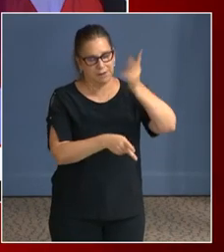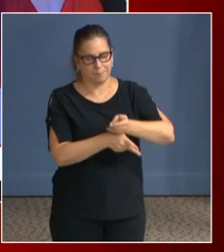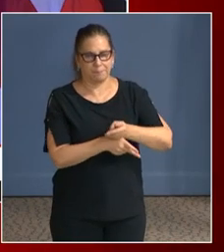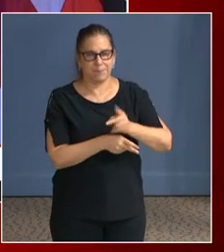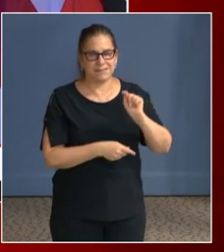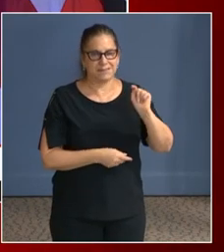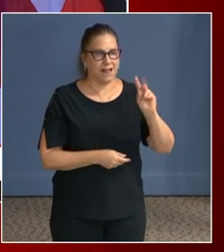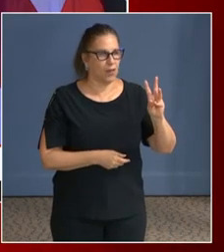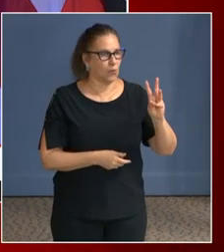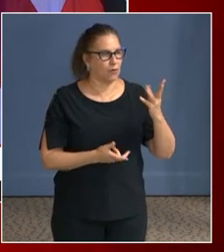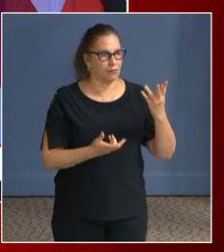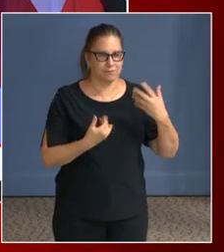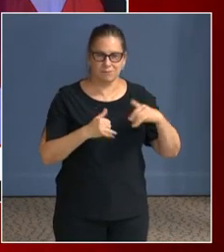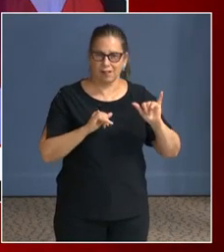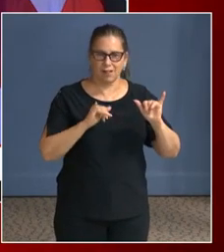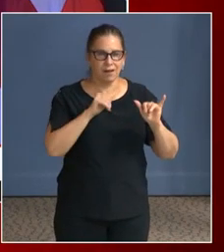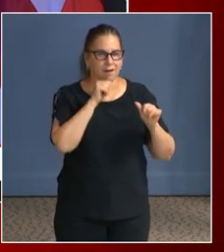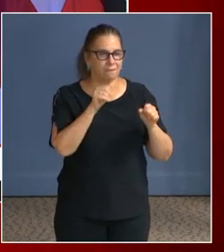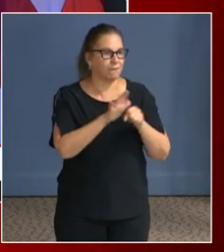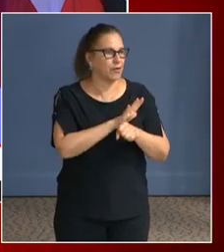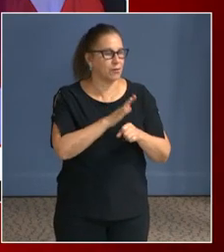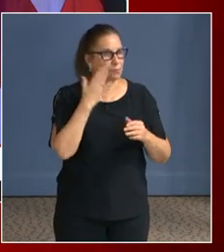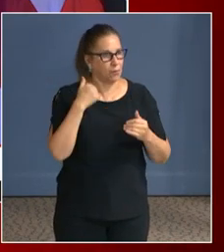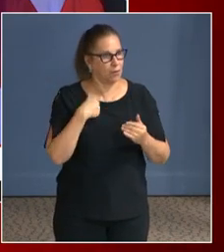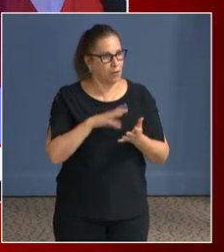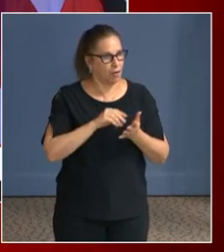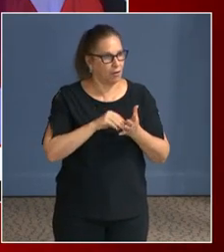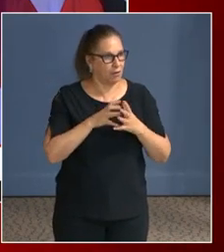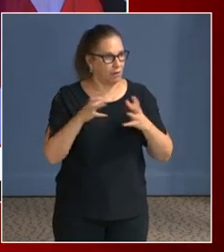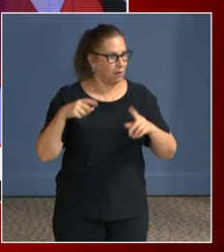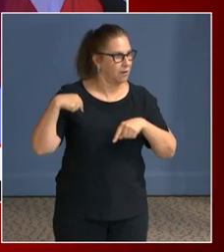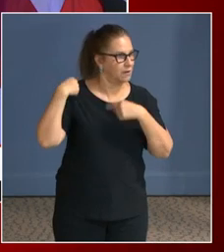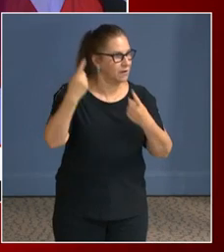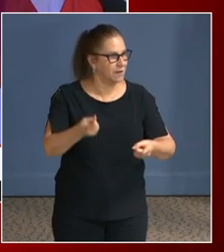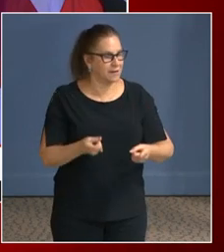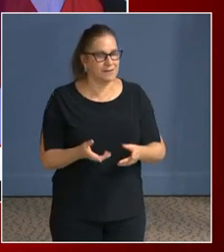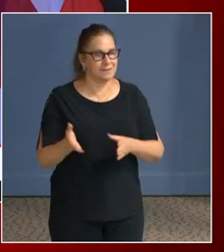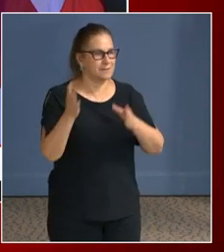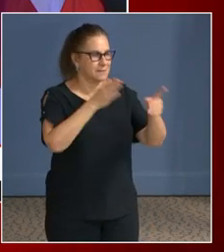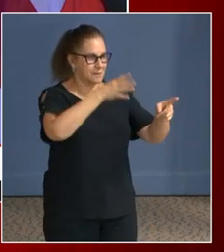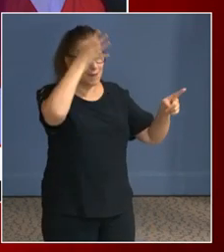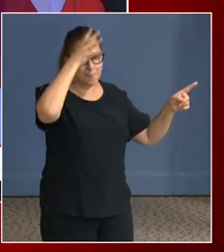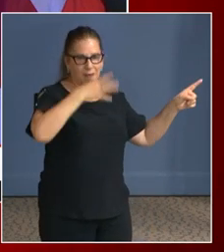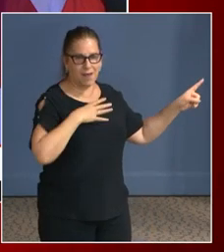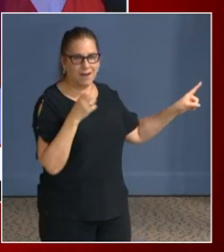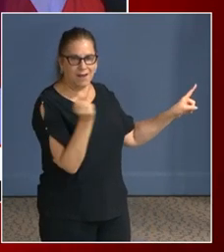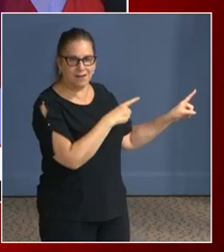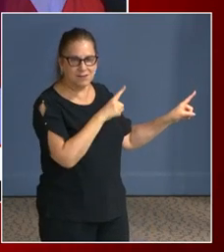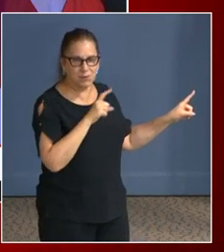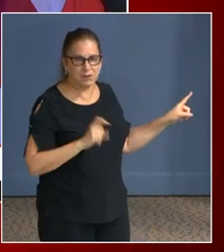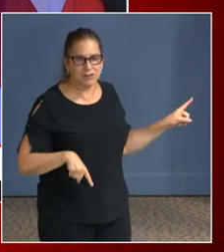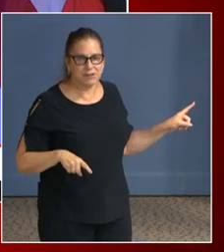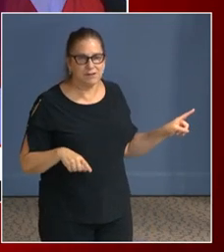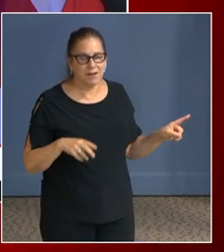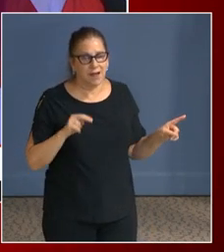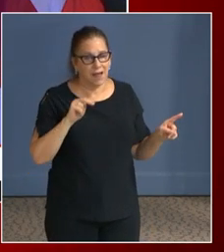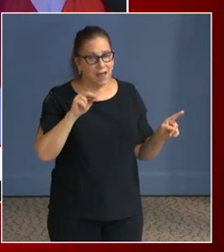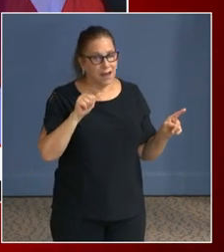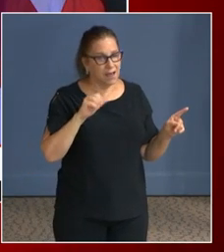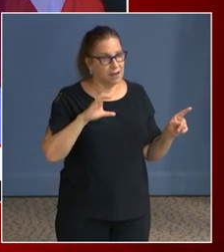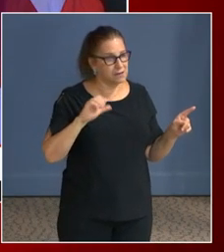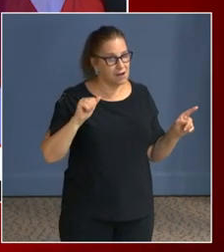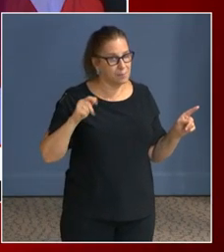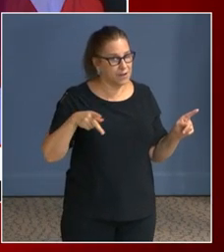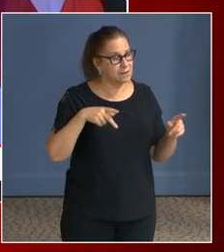but certainly we've learned a lot. Yes, Mark. So if I go back to NAACP, the Baltimore Sun is reporting this morning that the